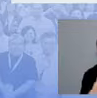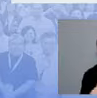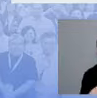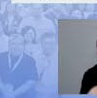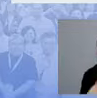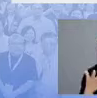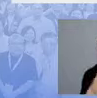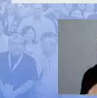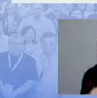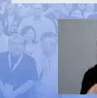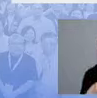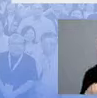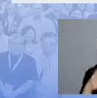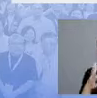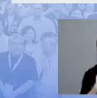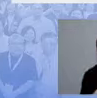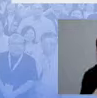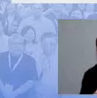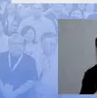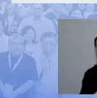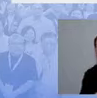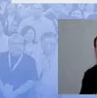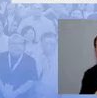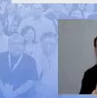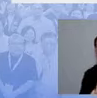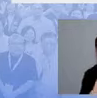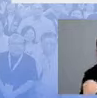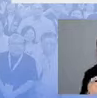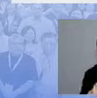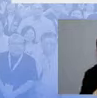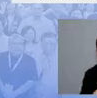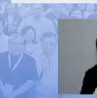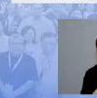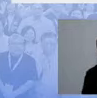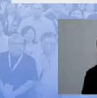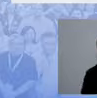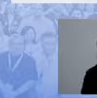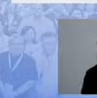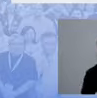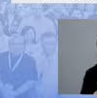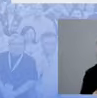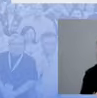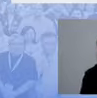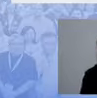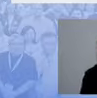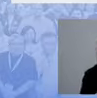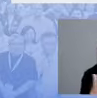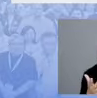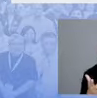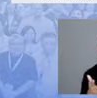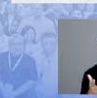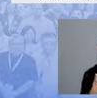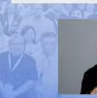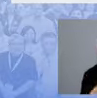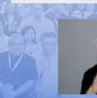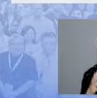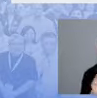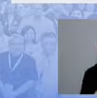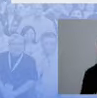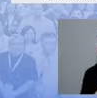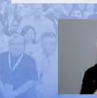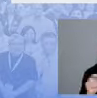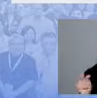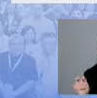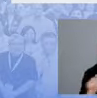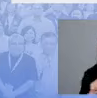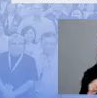leaders. They are the key partners. They mobilize the grassroots in order for them to actually involve in the monitoring as